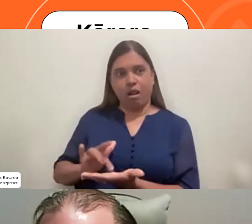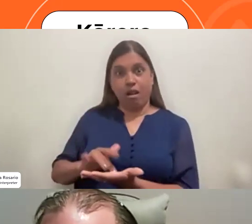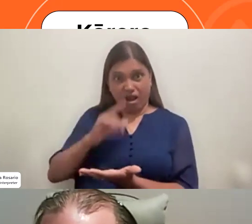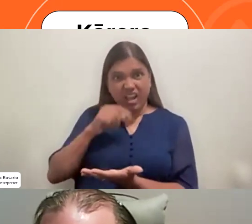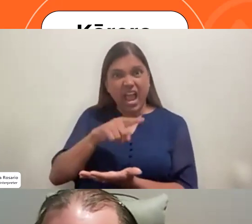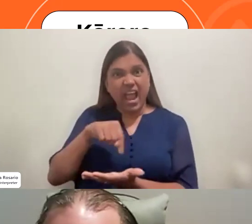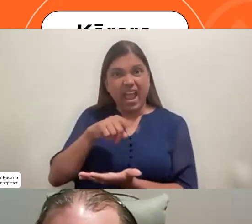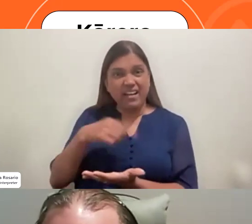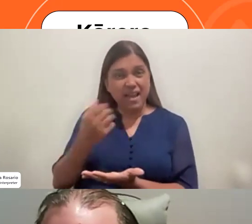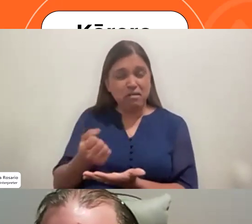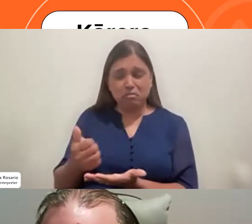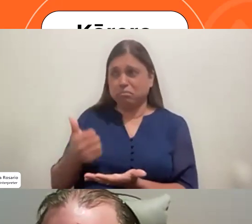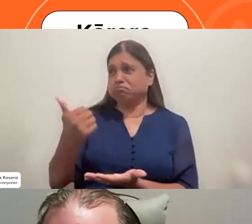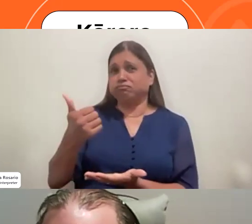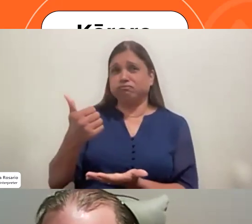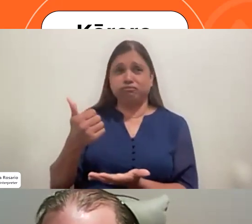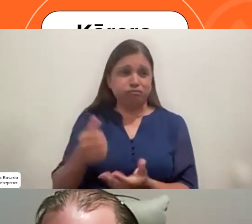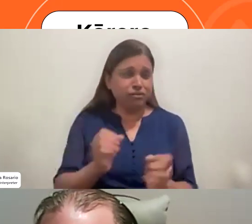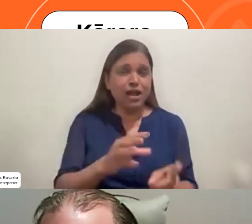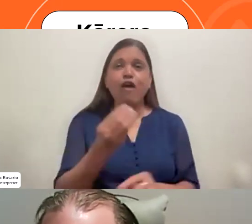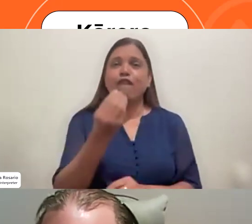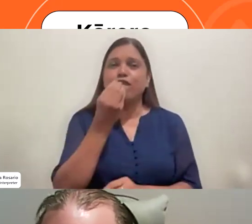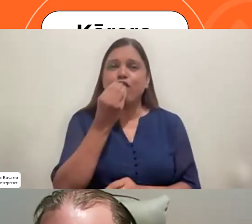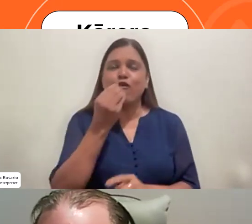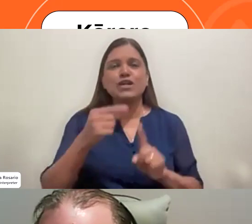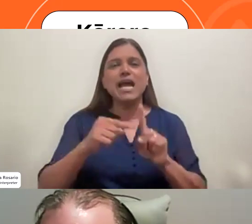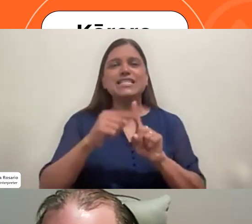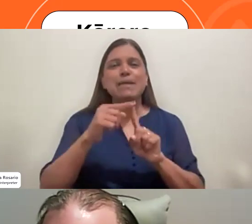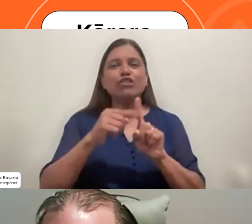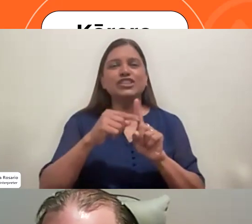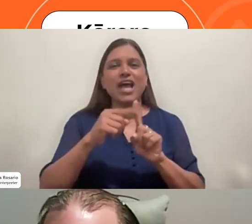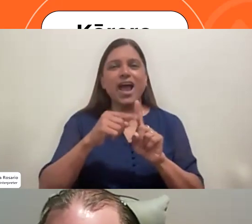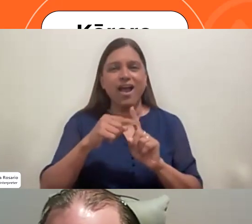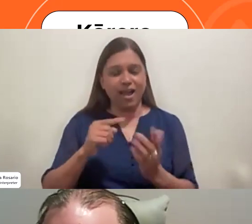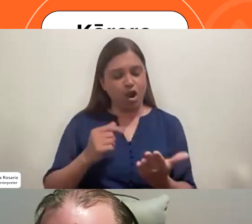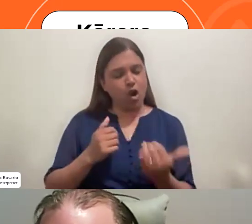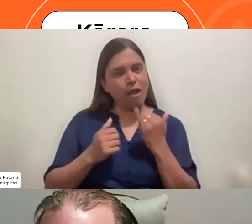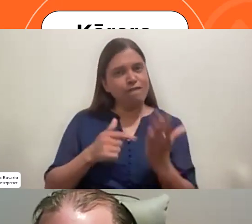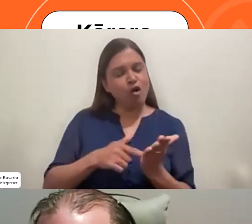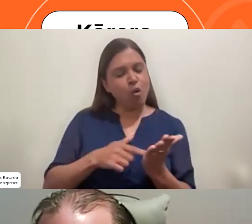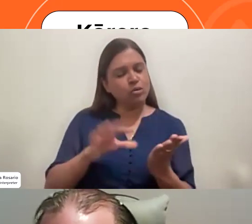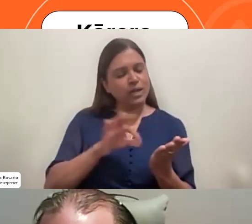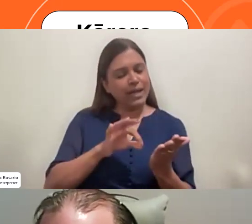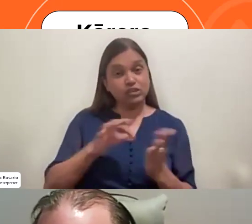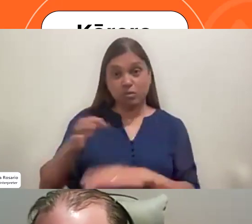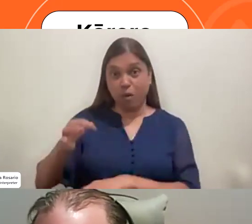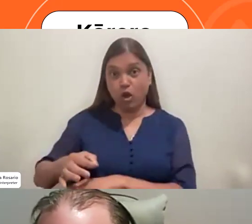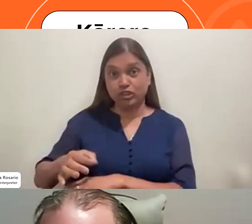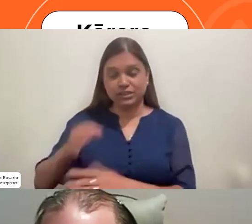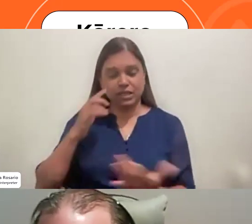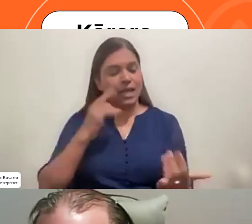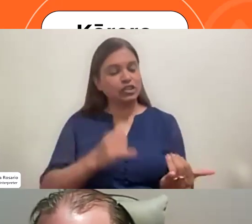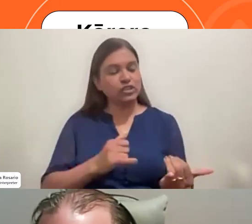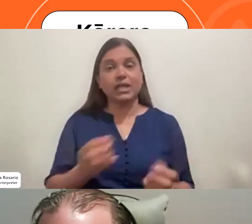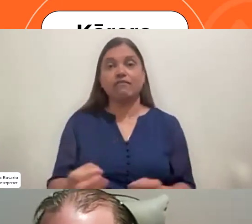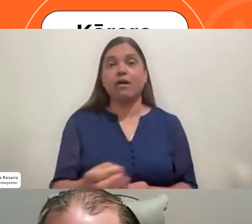I have a food temperature probe, which I monitor on my phone or watch. And so I don't need to risk